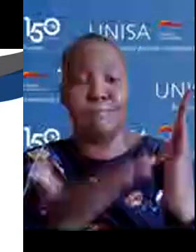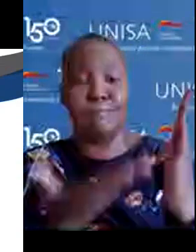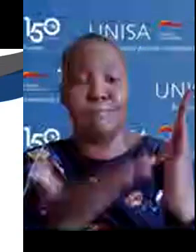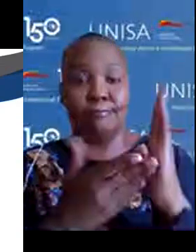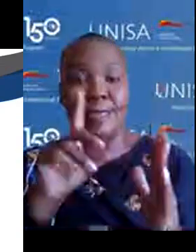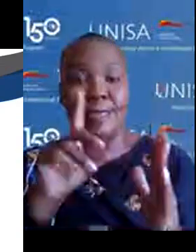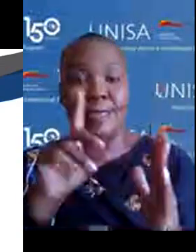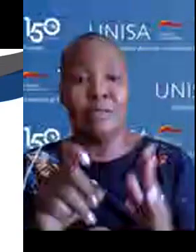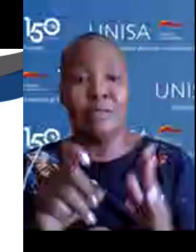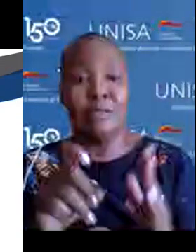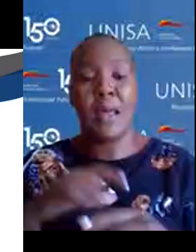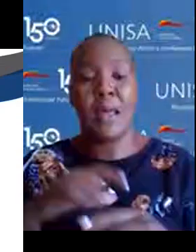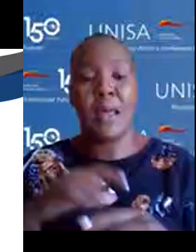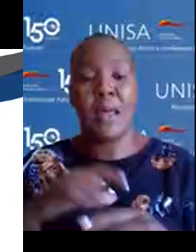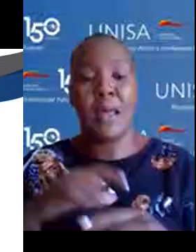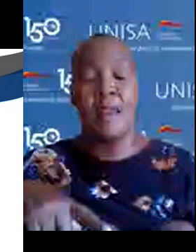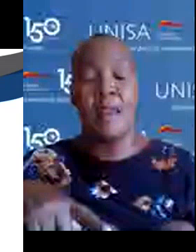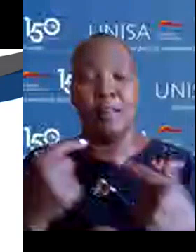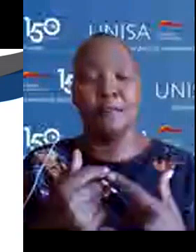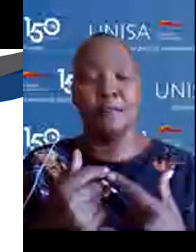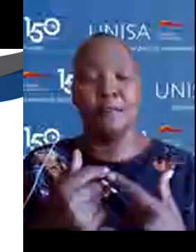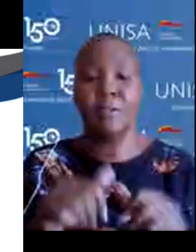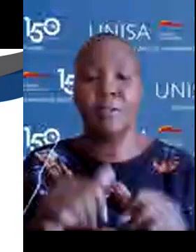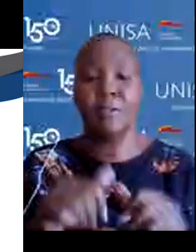MyLife email account. So that's your student number at